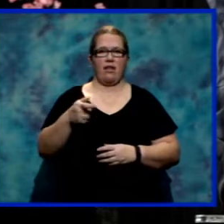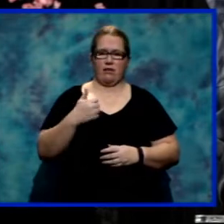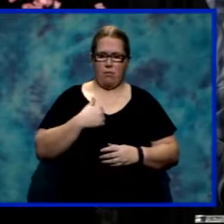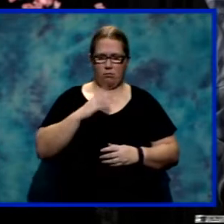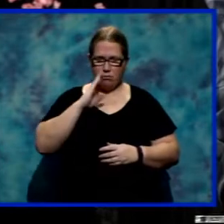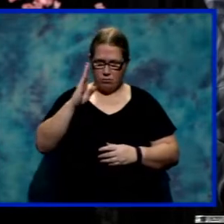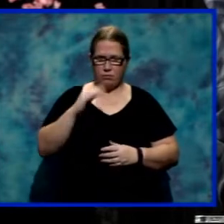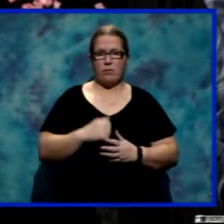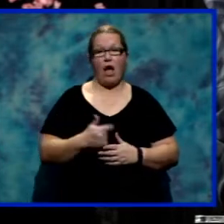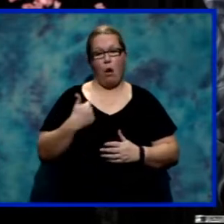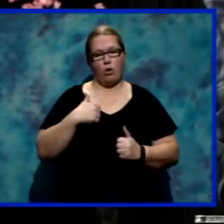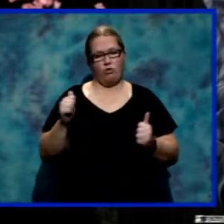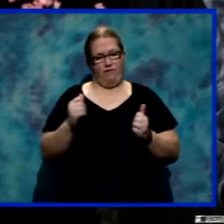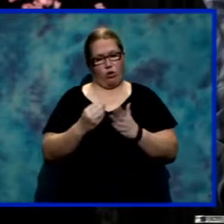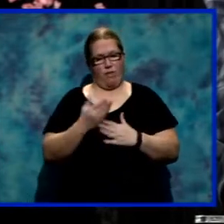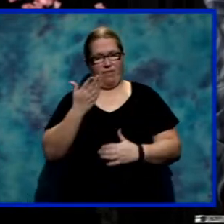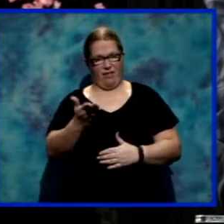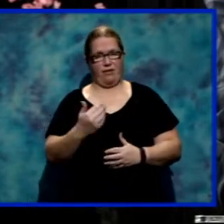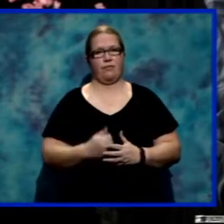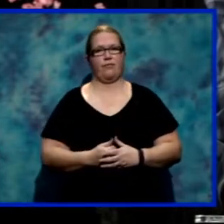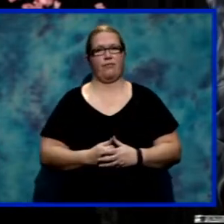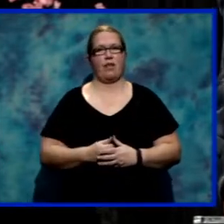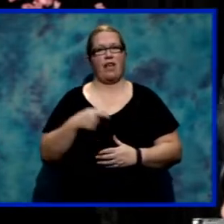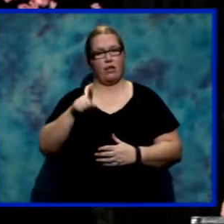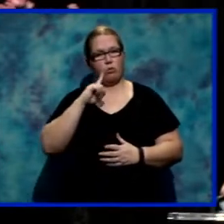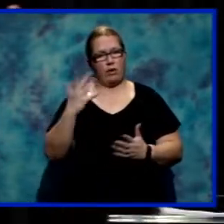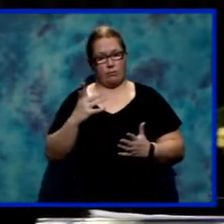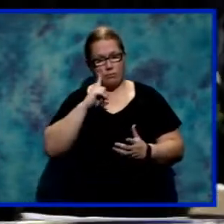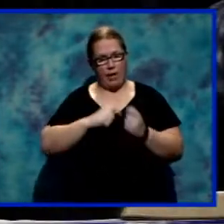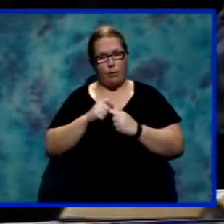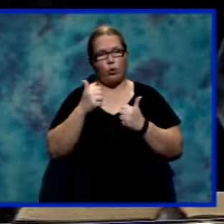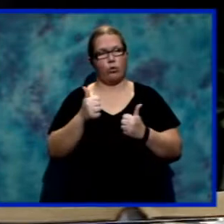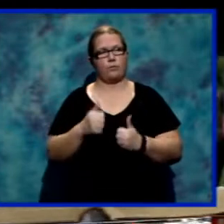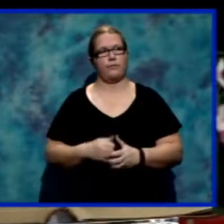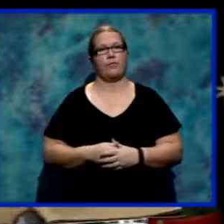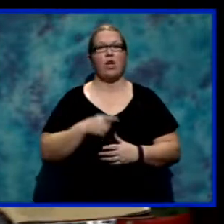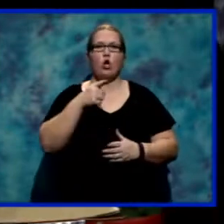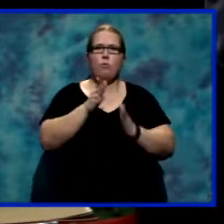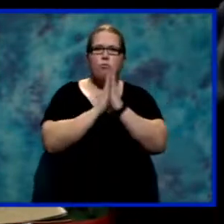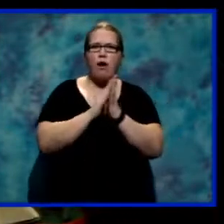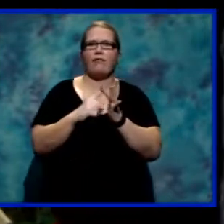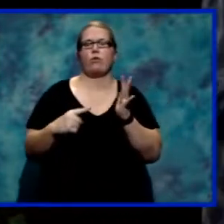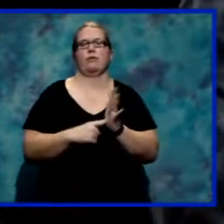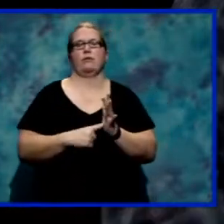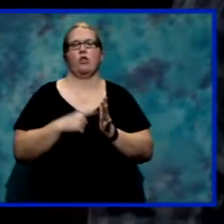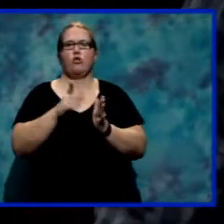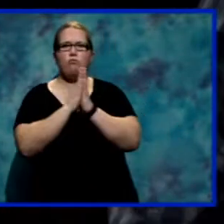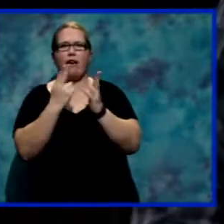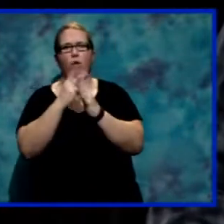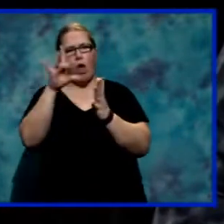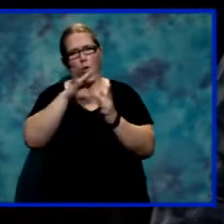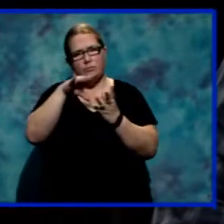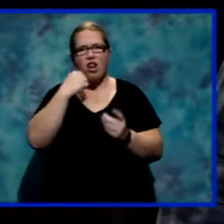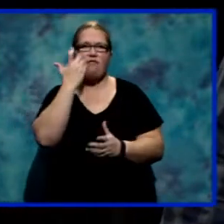want to finish with this because I think this is where it gets really good. So you pray for it. You pray for the Holy Spirit every